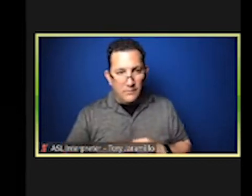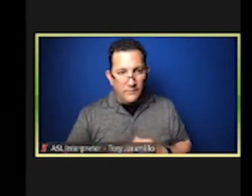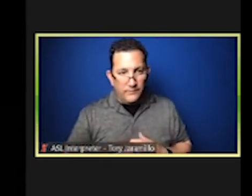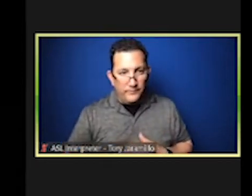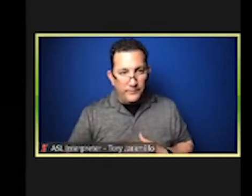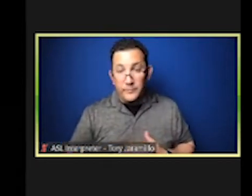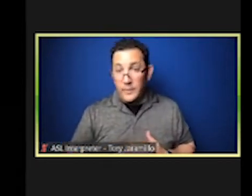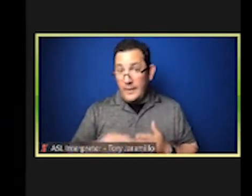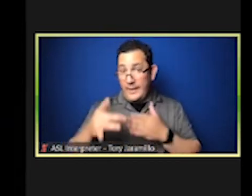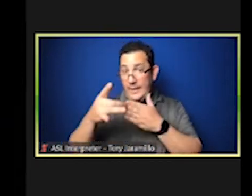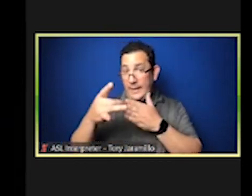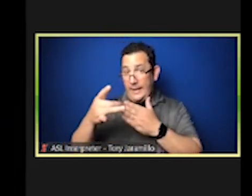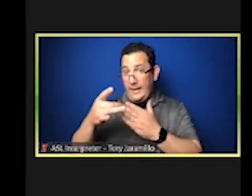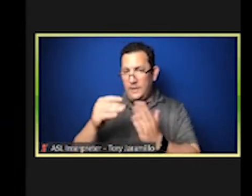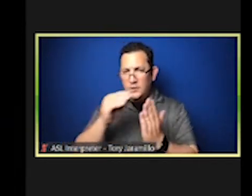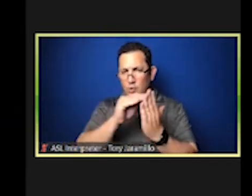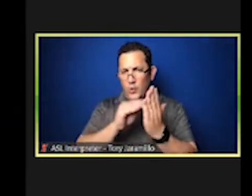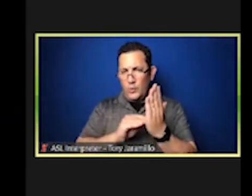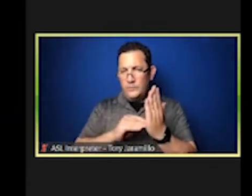Guided notes are PDF